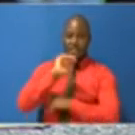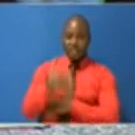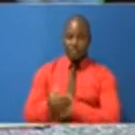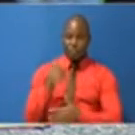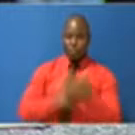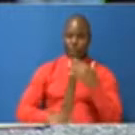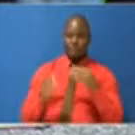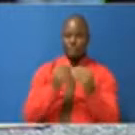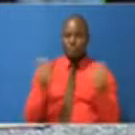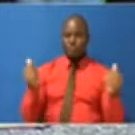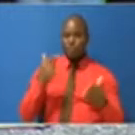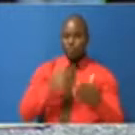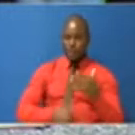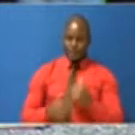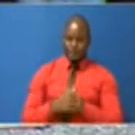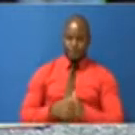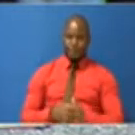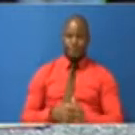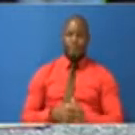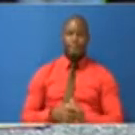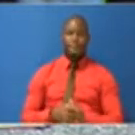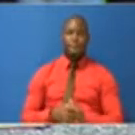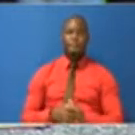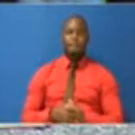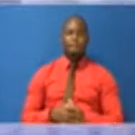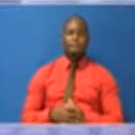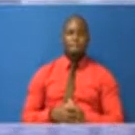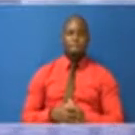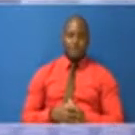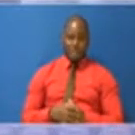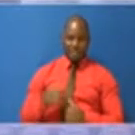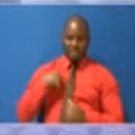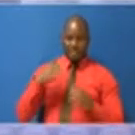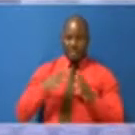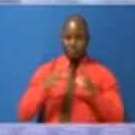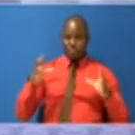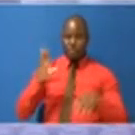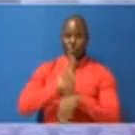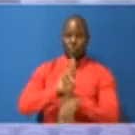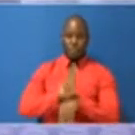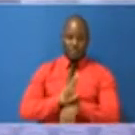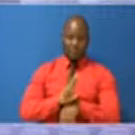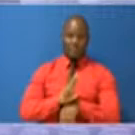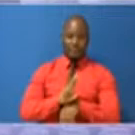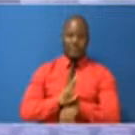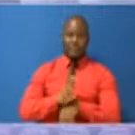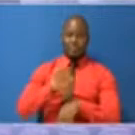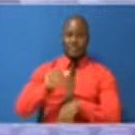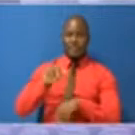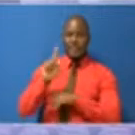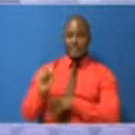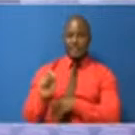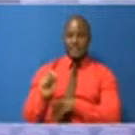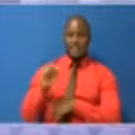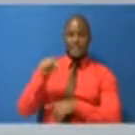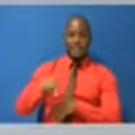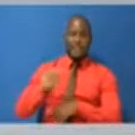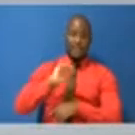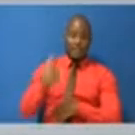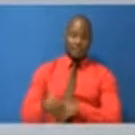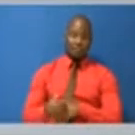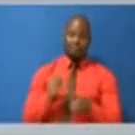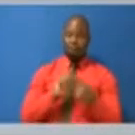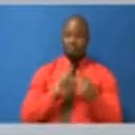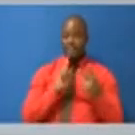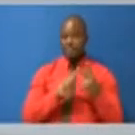what is your solution so first let's expand the use of the use of brts in our city number